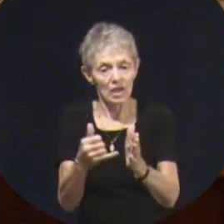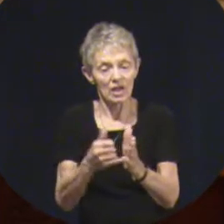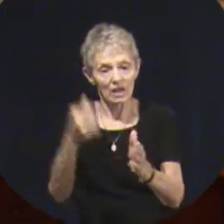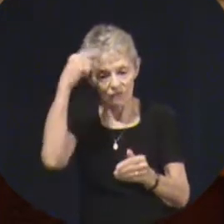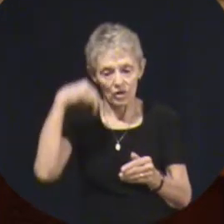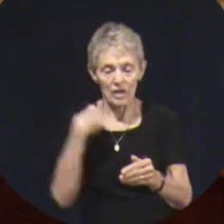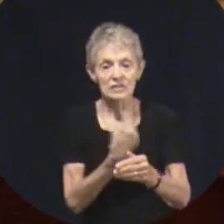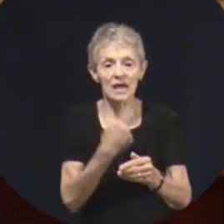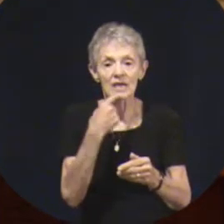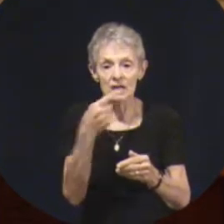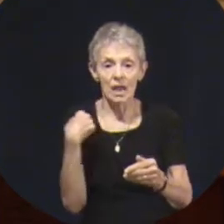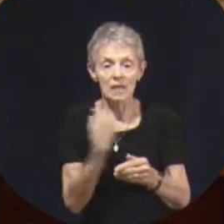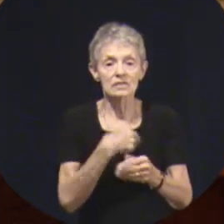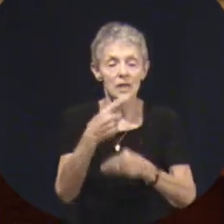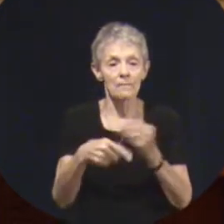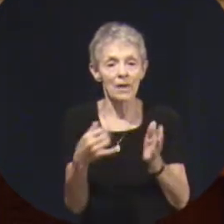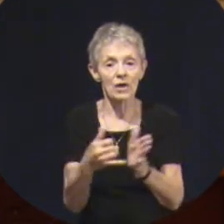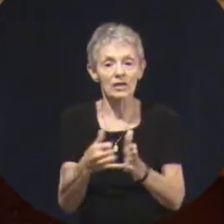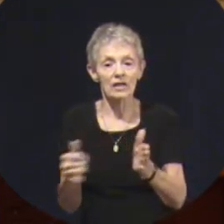we may carry it out?'